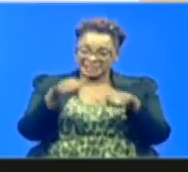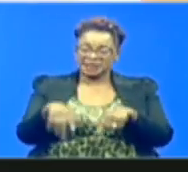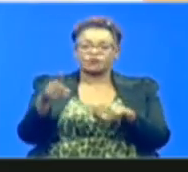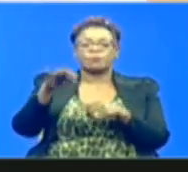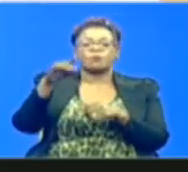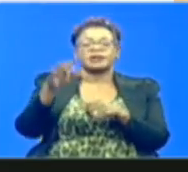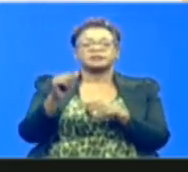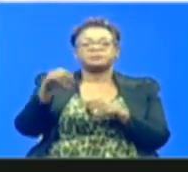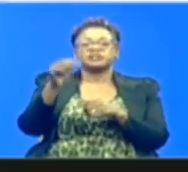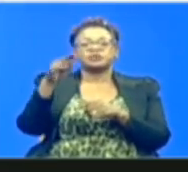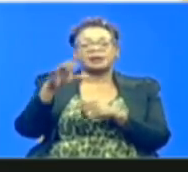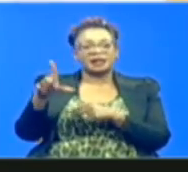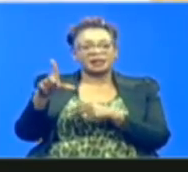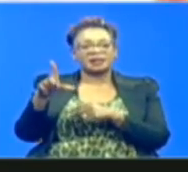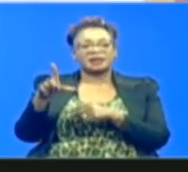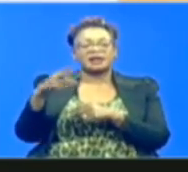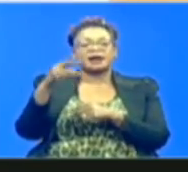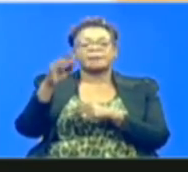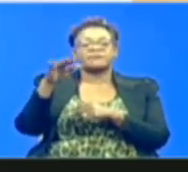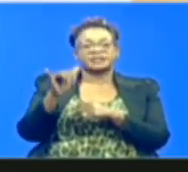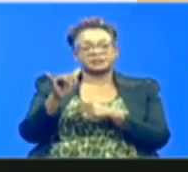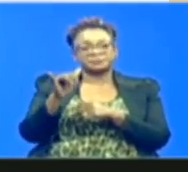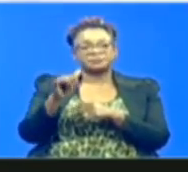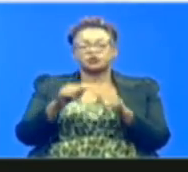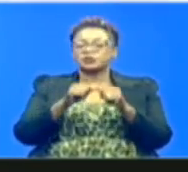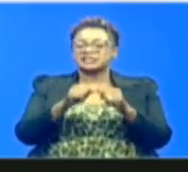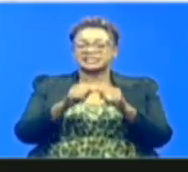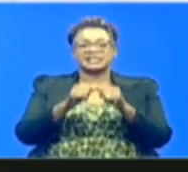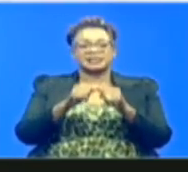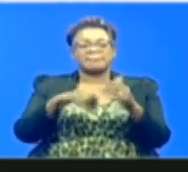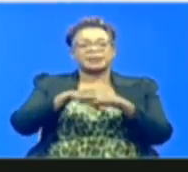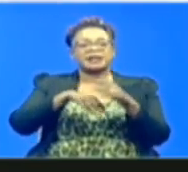Jamal Mohamed, Humphrey Mieno consistently plays for Opitos.